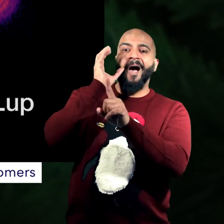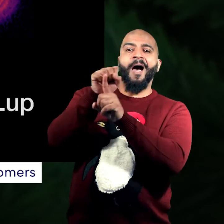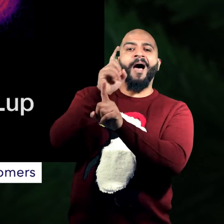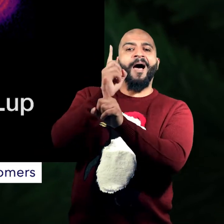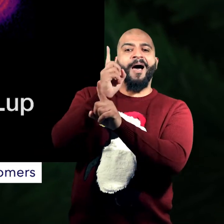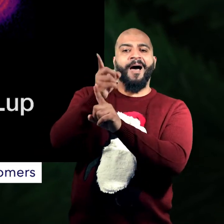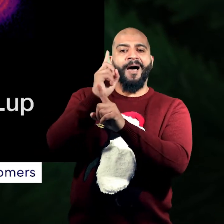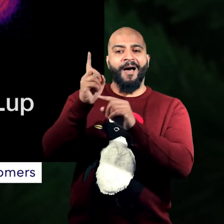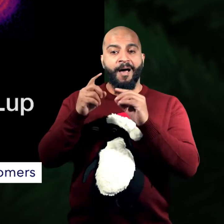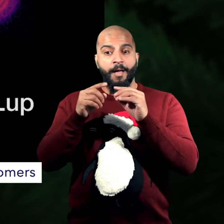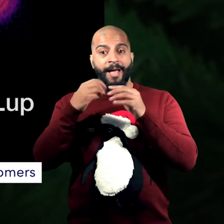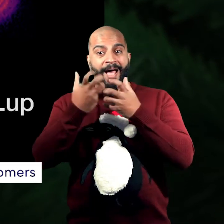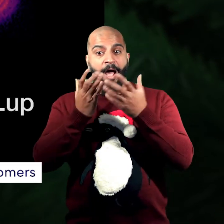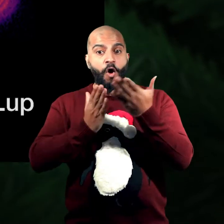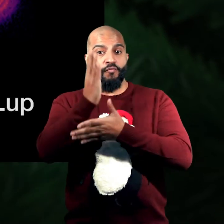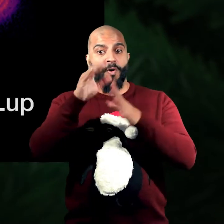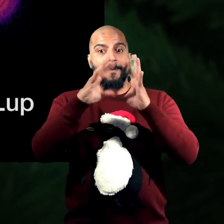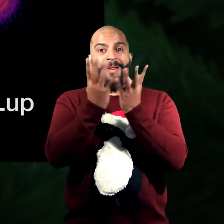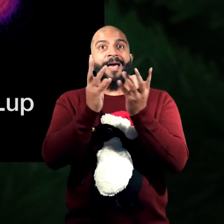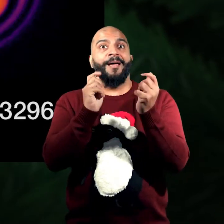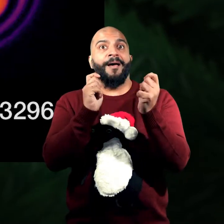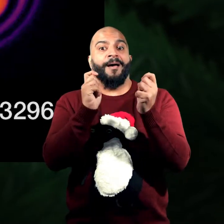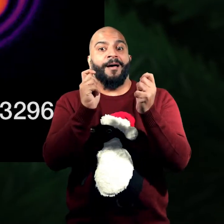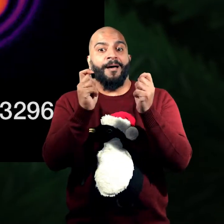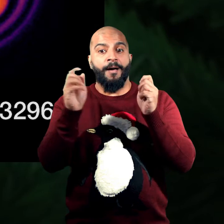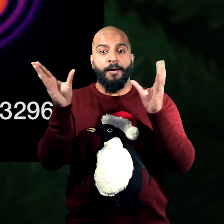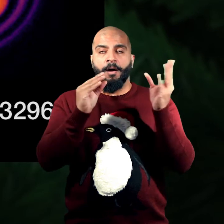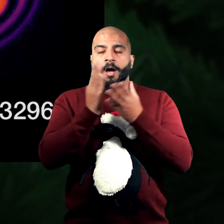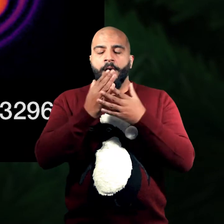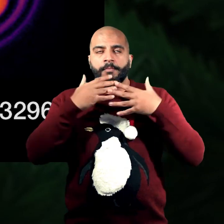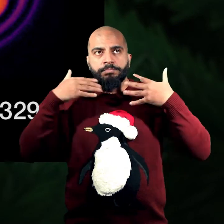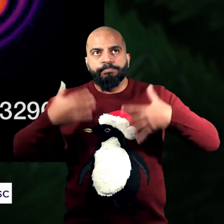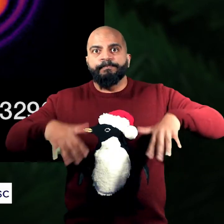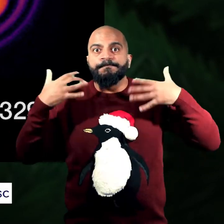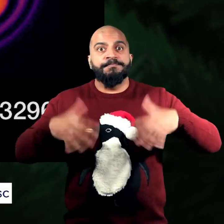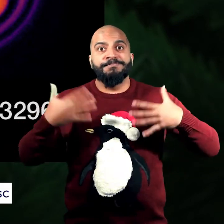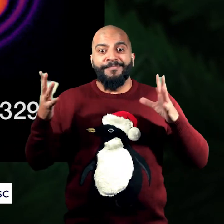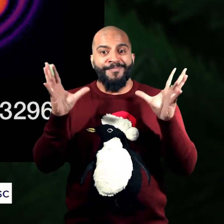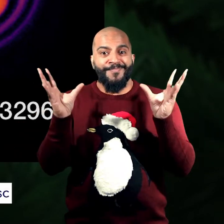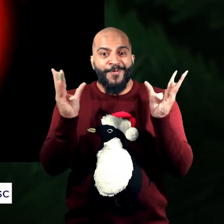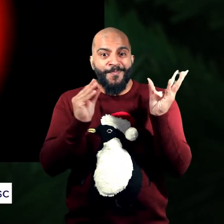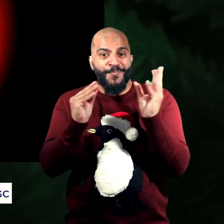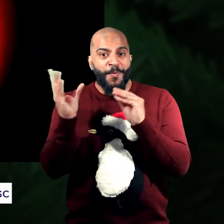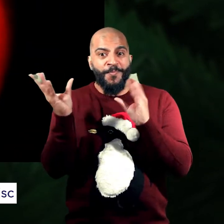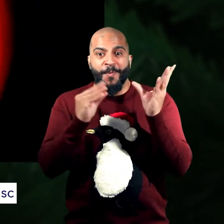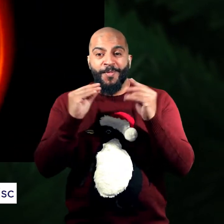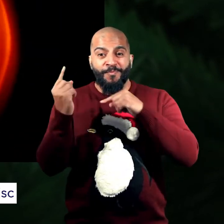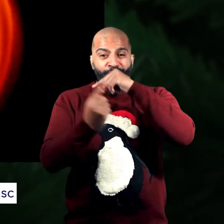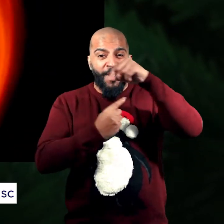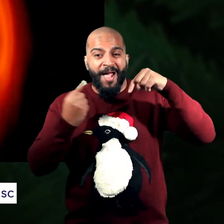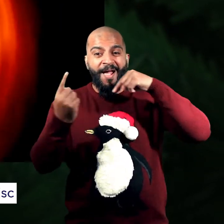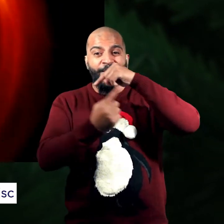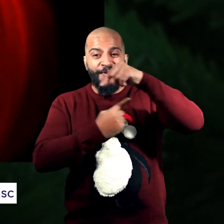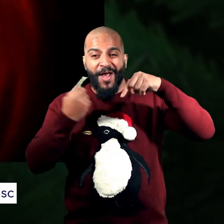are observing have real planets in them. That's incredibly exciting. So these planets will move around in the disk.